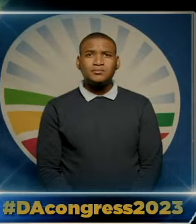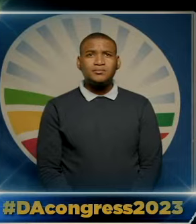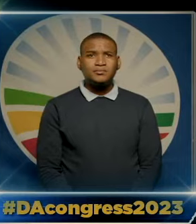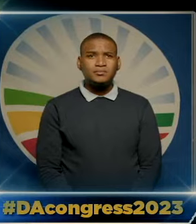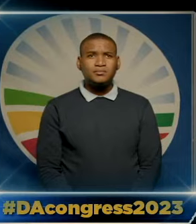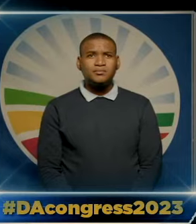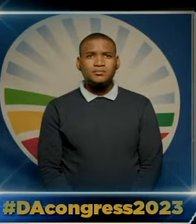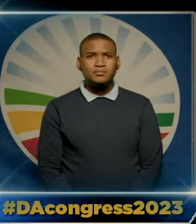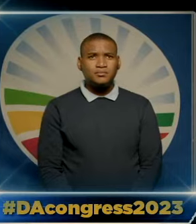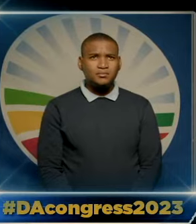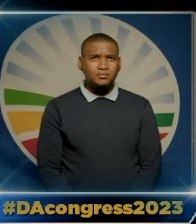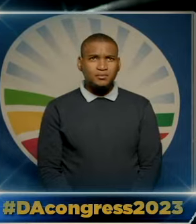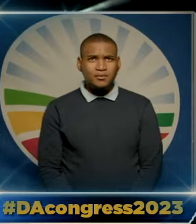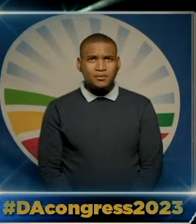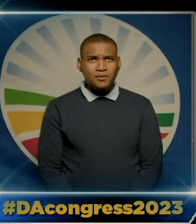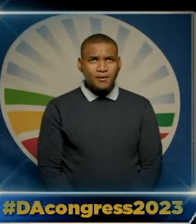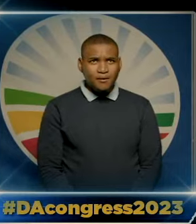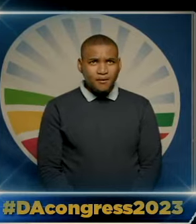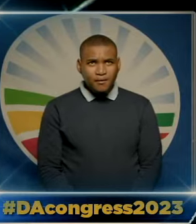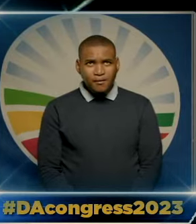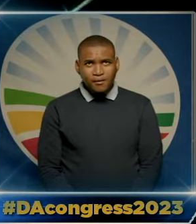What a feeling,